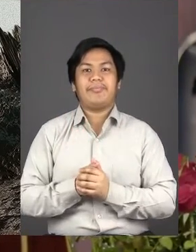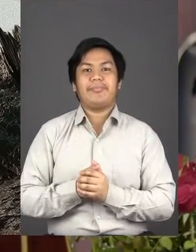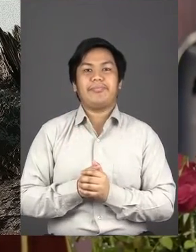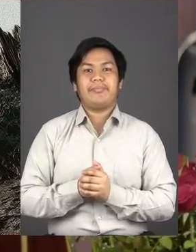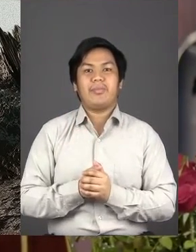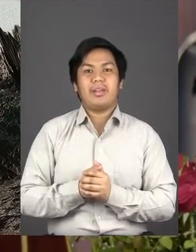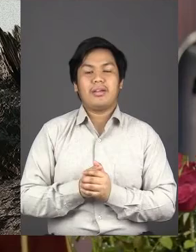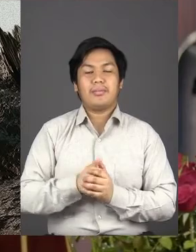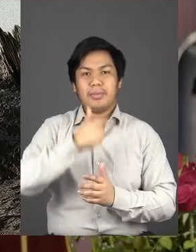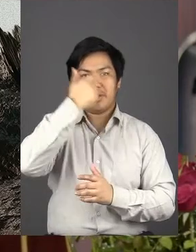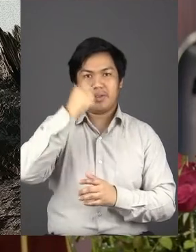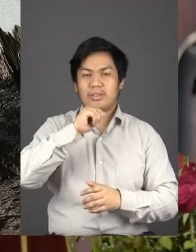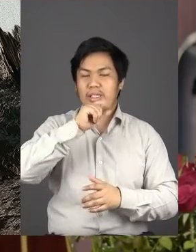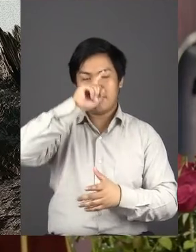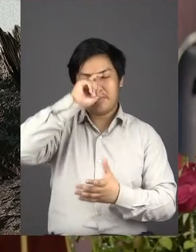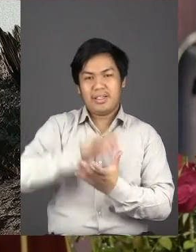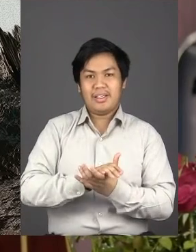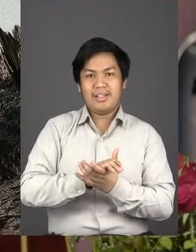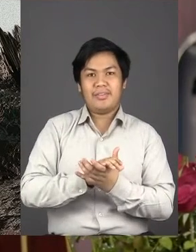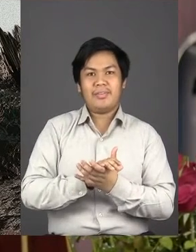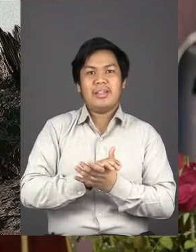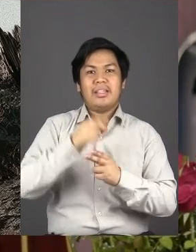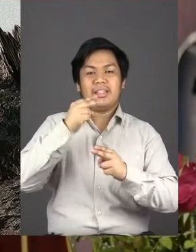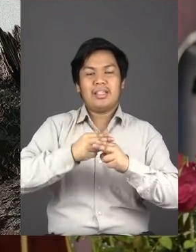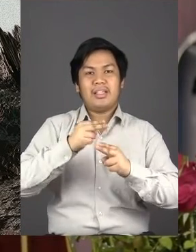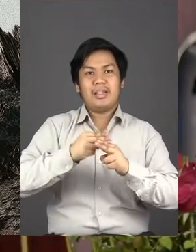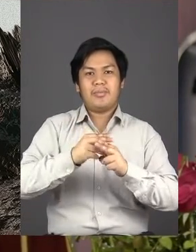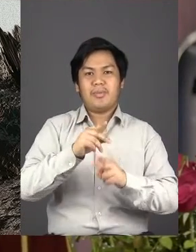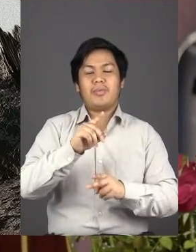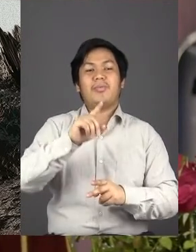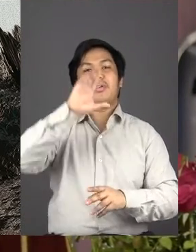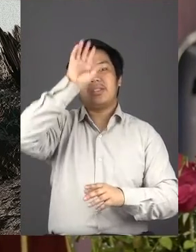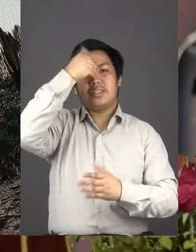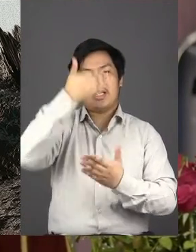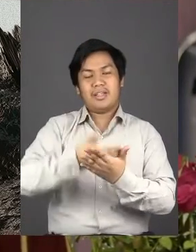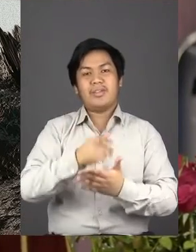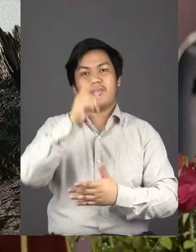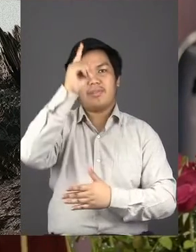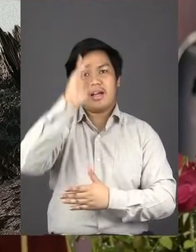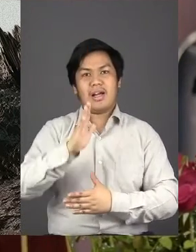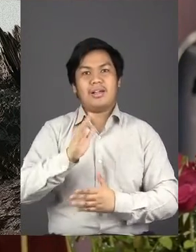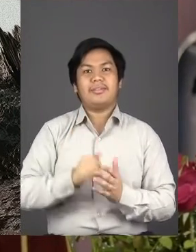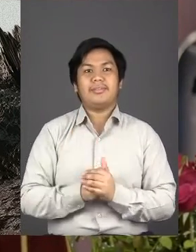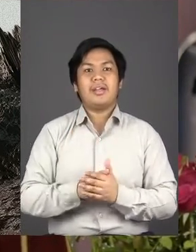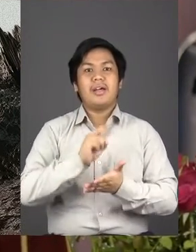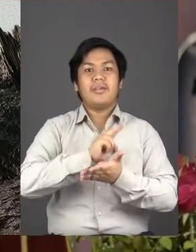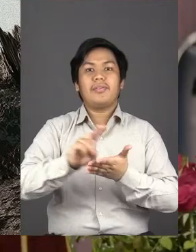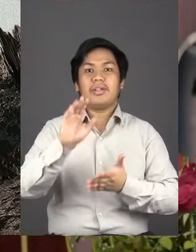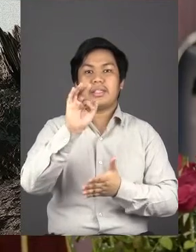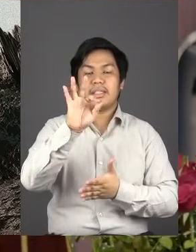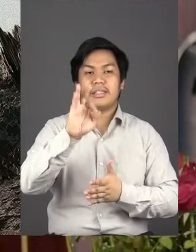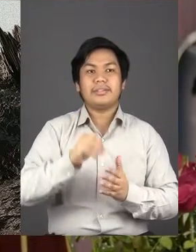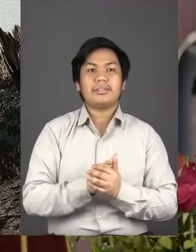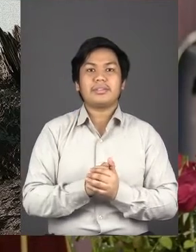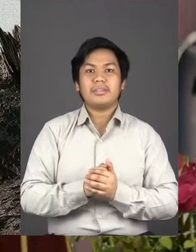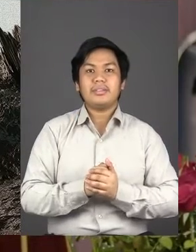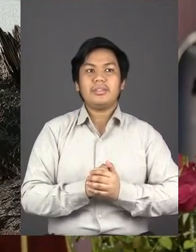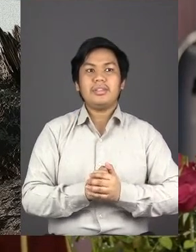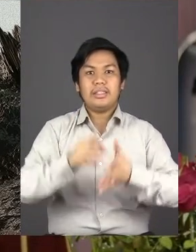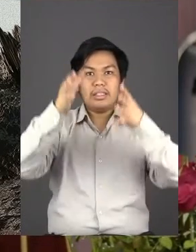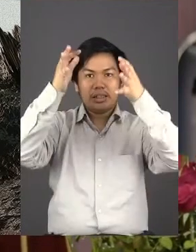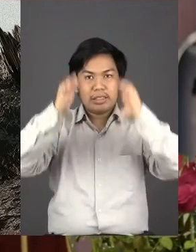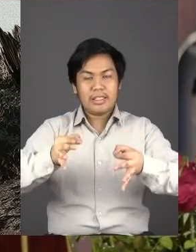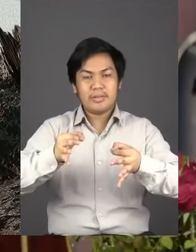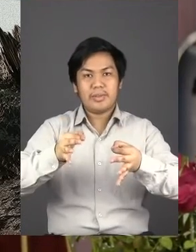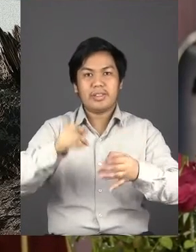Because he has not believed in the name of the only Son of God. Tapos sa verse 19, pinaliwanag niya, and this is the